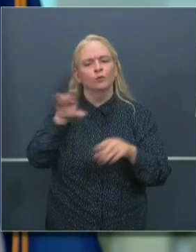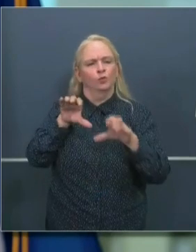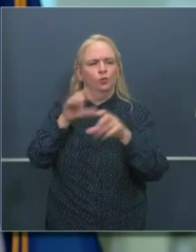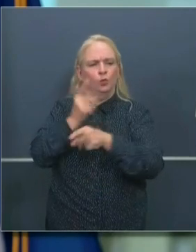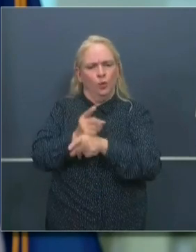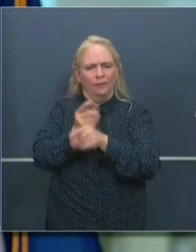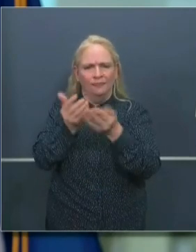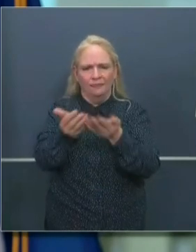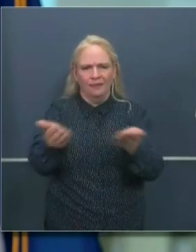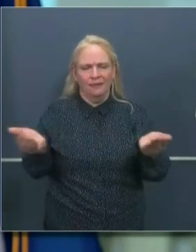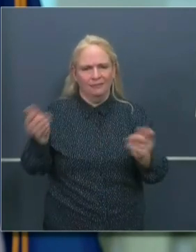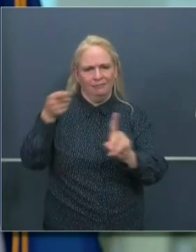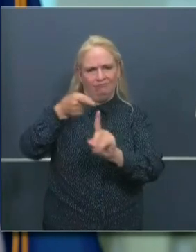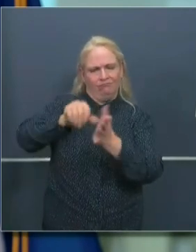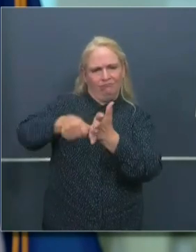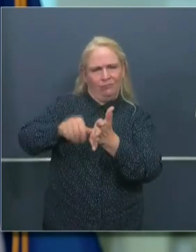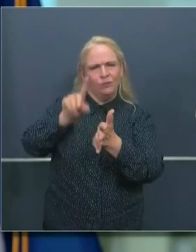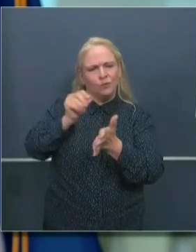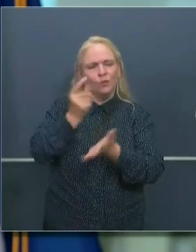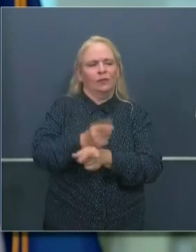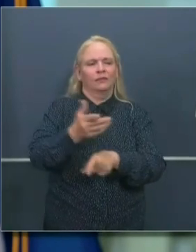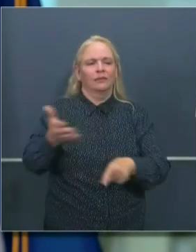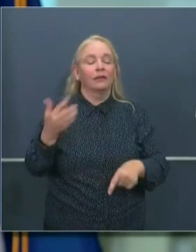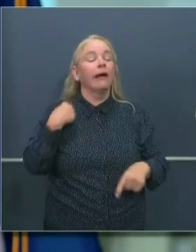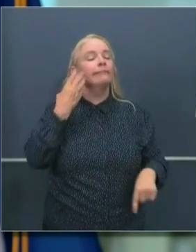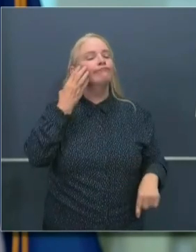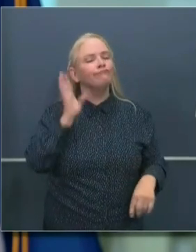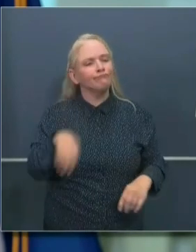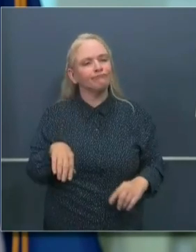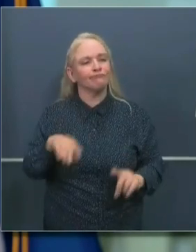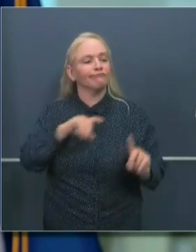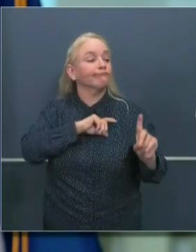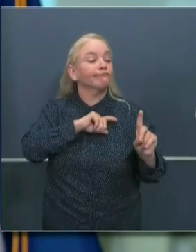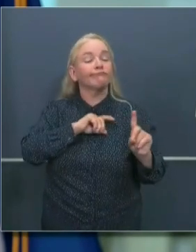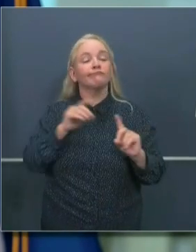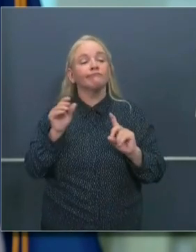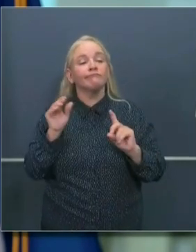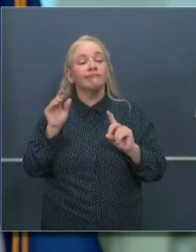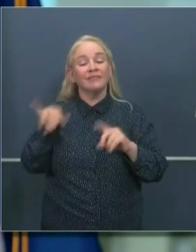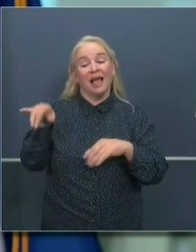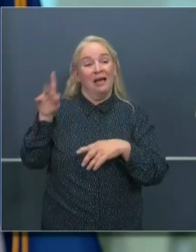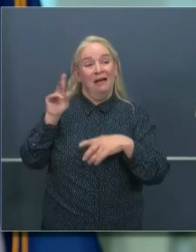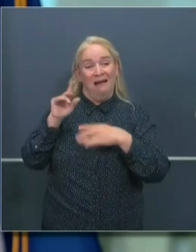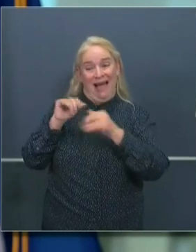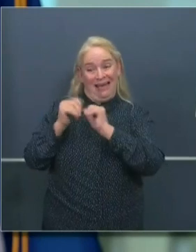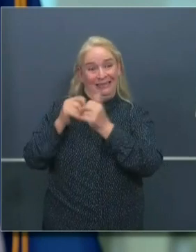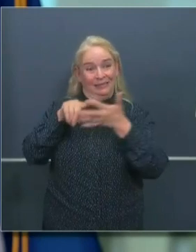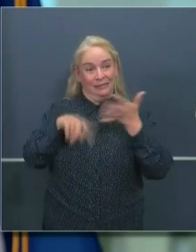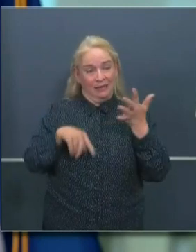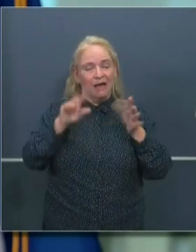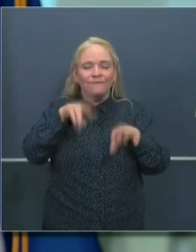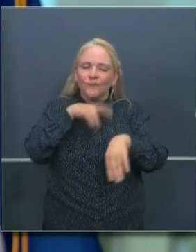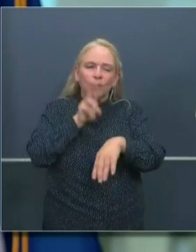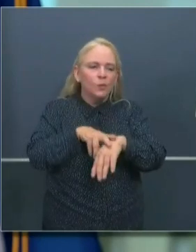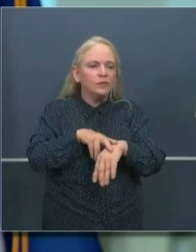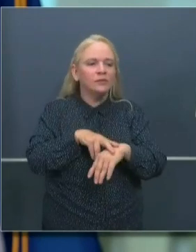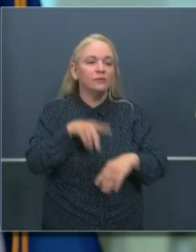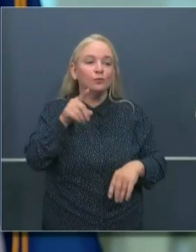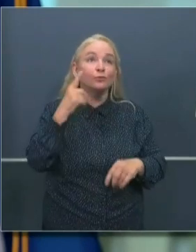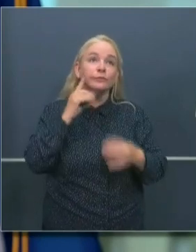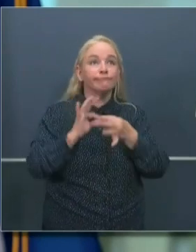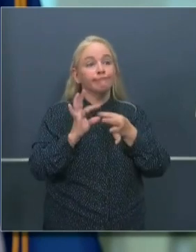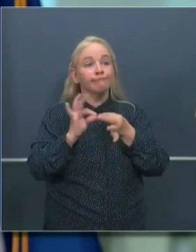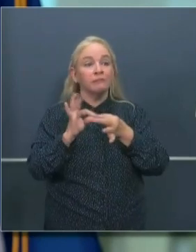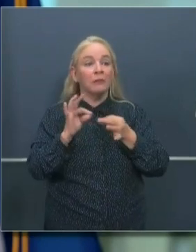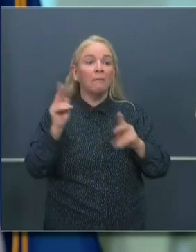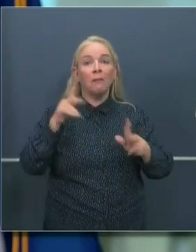a lot of local enforcement is also targeted for people walking, for example, your example,